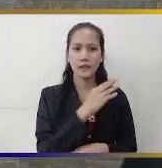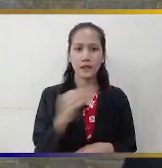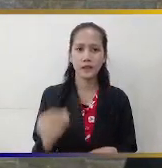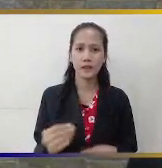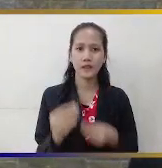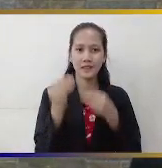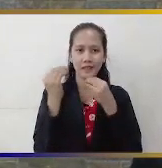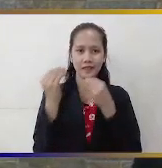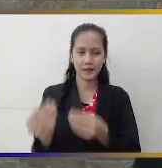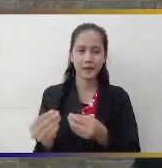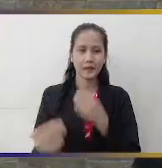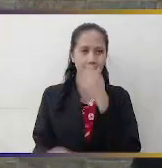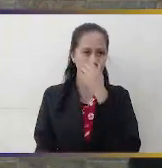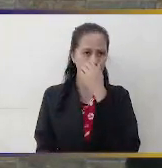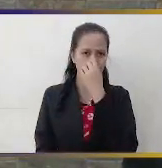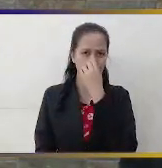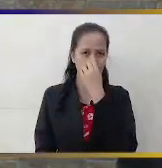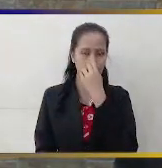Giving.